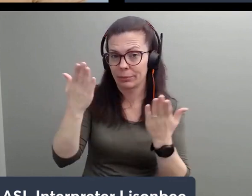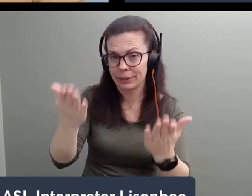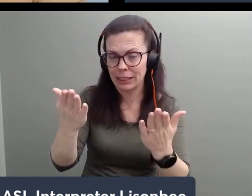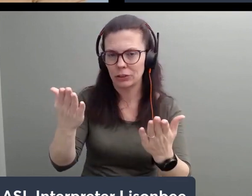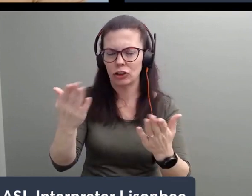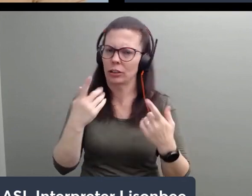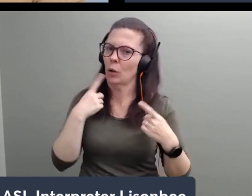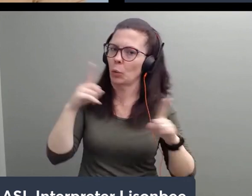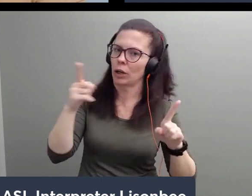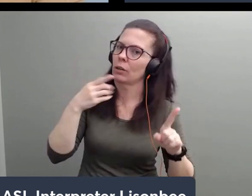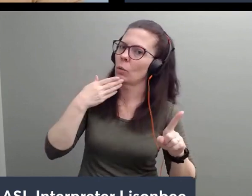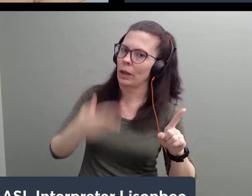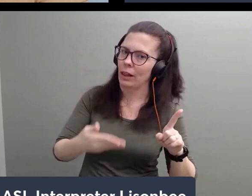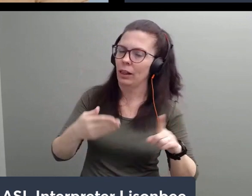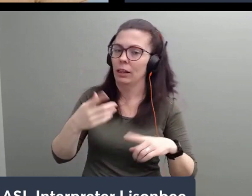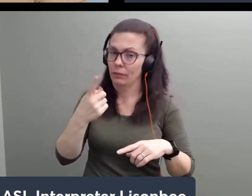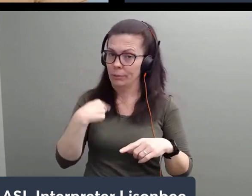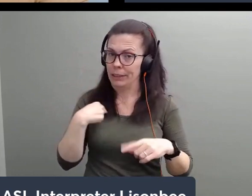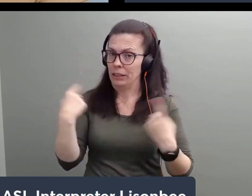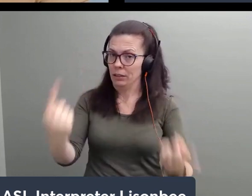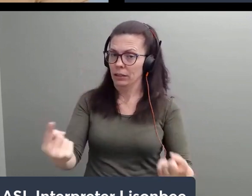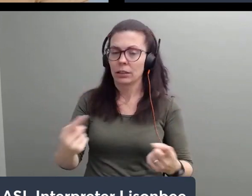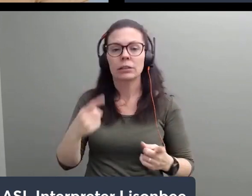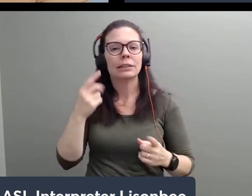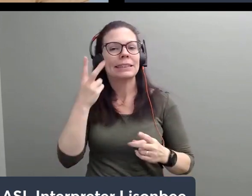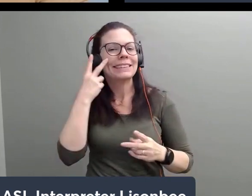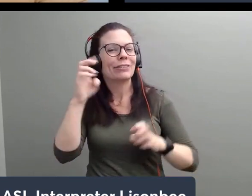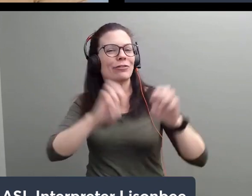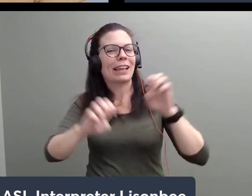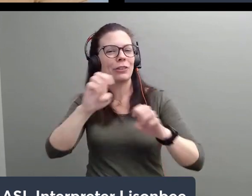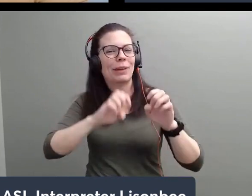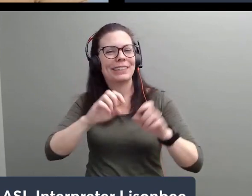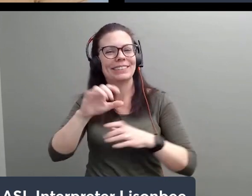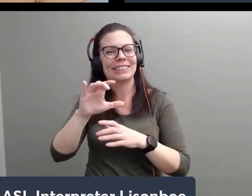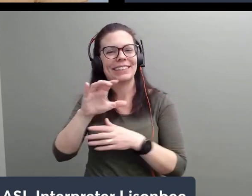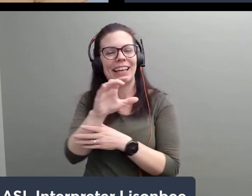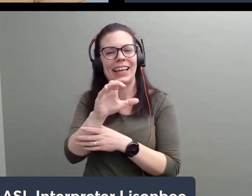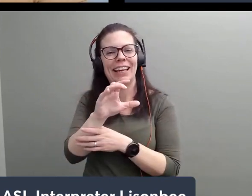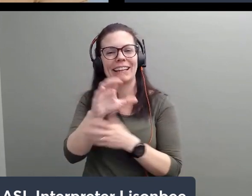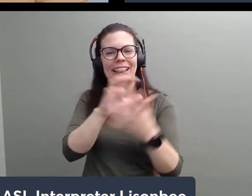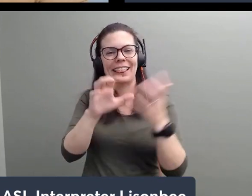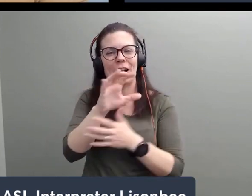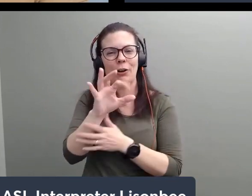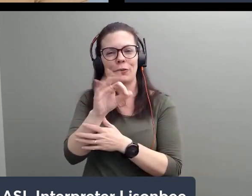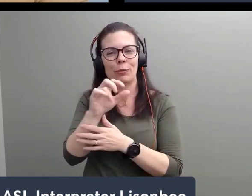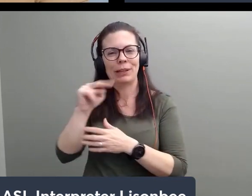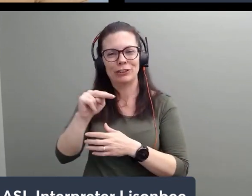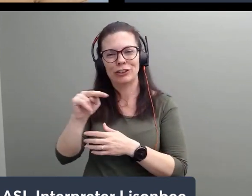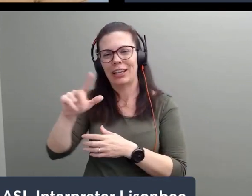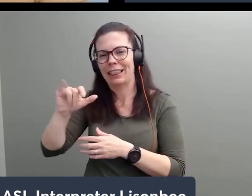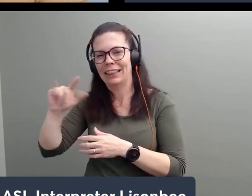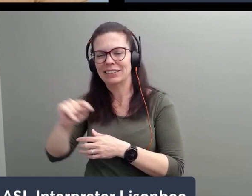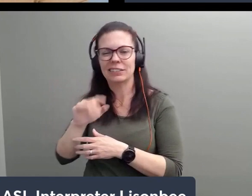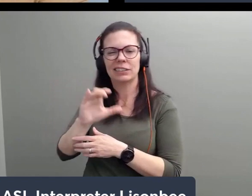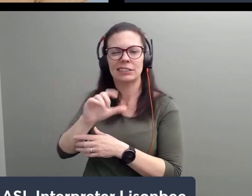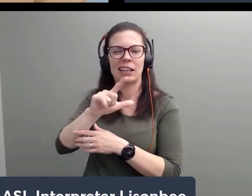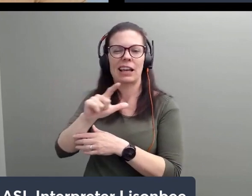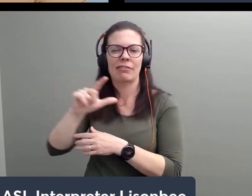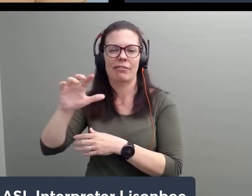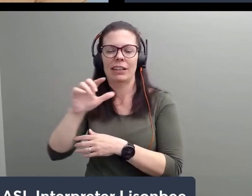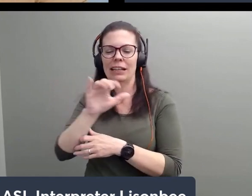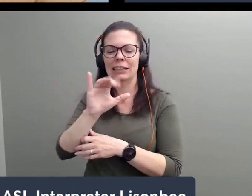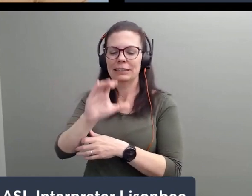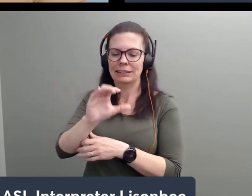well for me is see if you can evaluate CloudFormation lint, CFN lint, and this lab gives you more information. And the